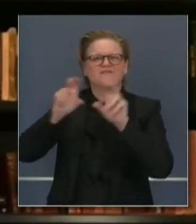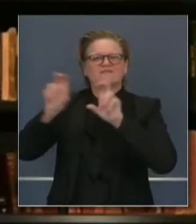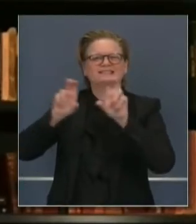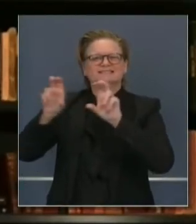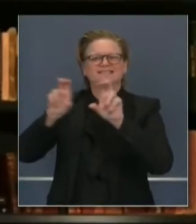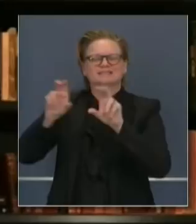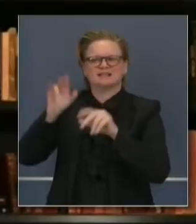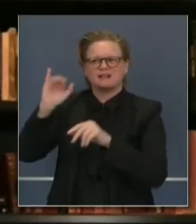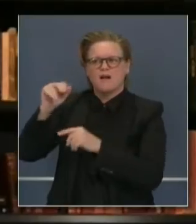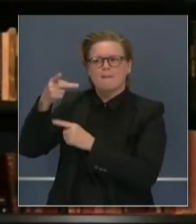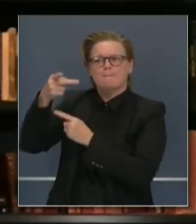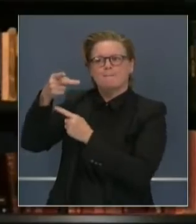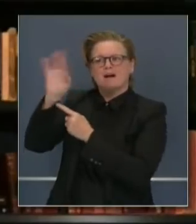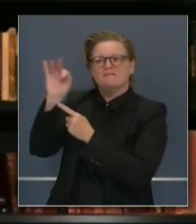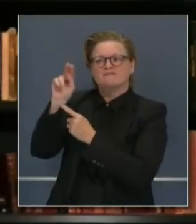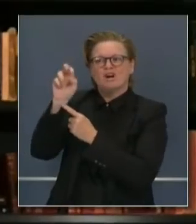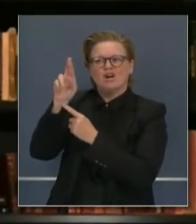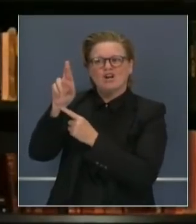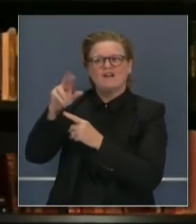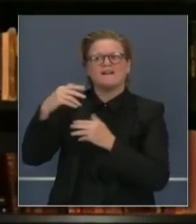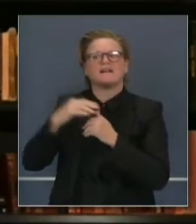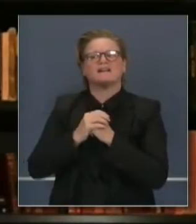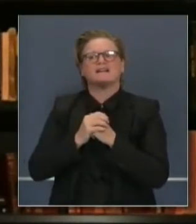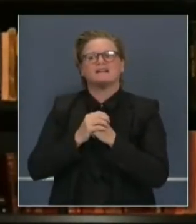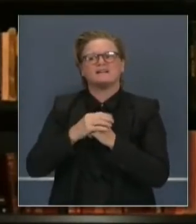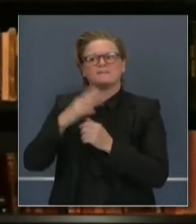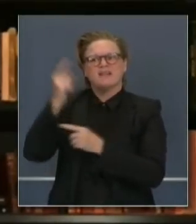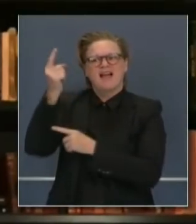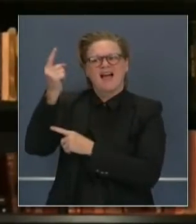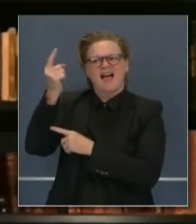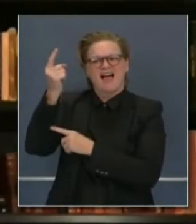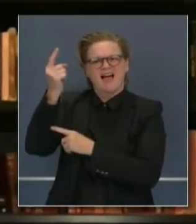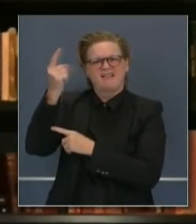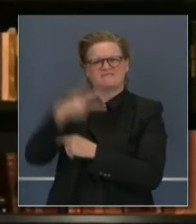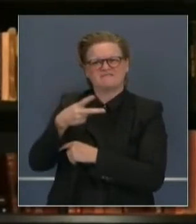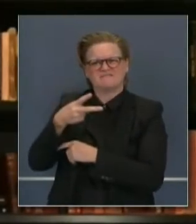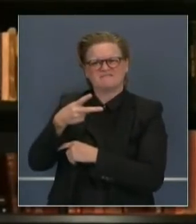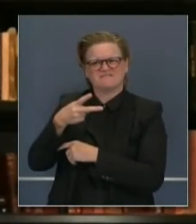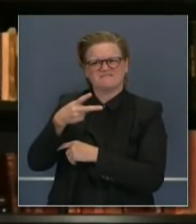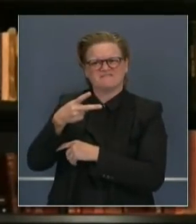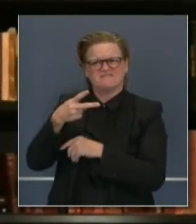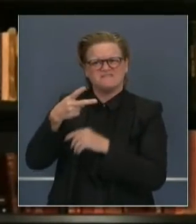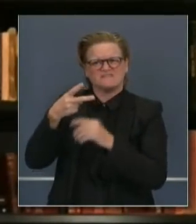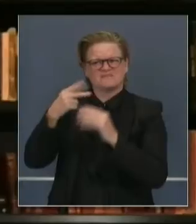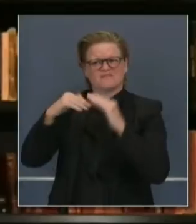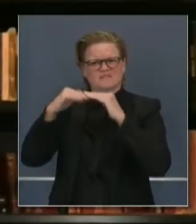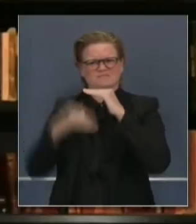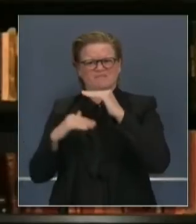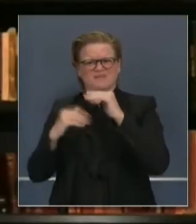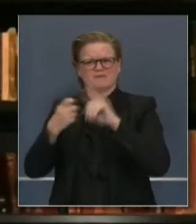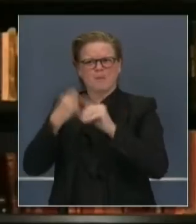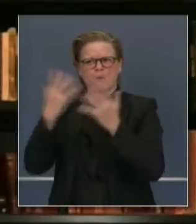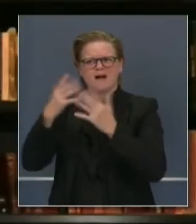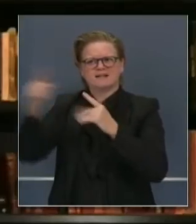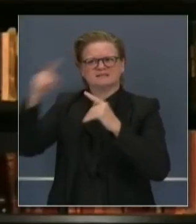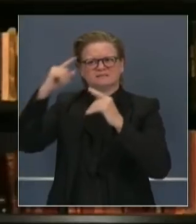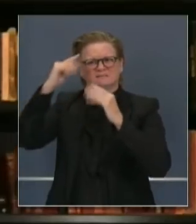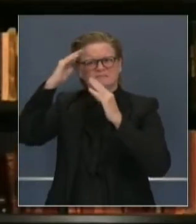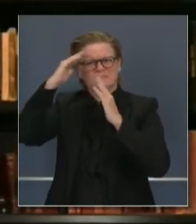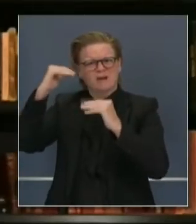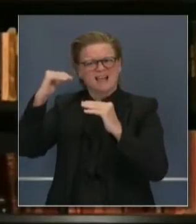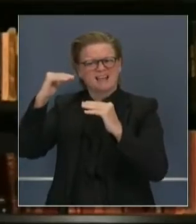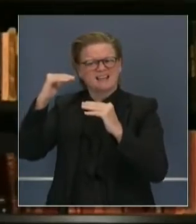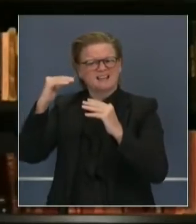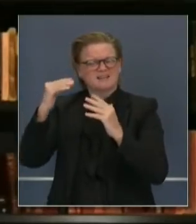about half as many doses this year as it anticipated. So when we talk about the